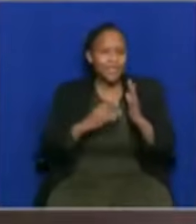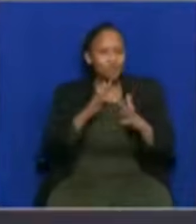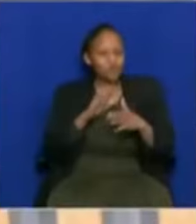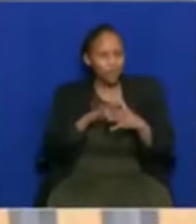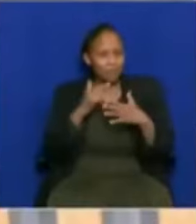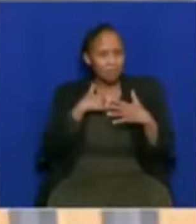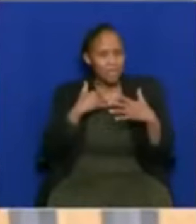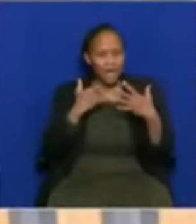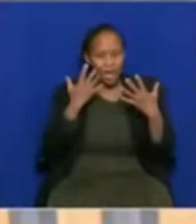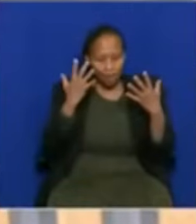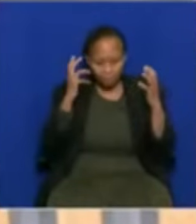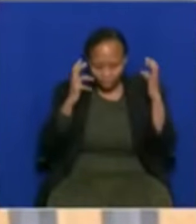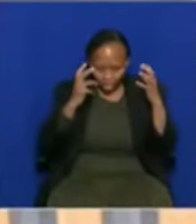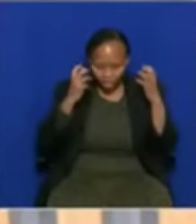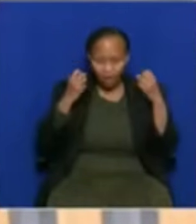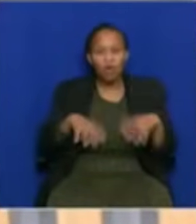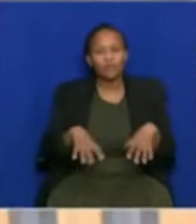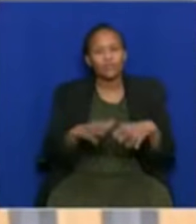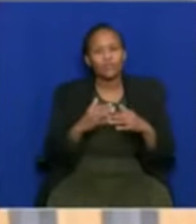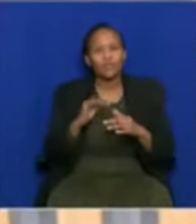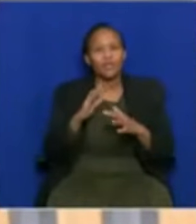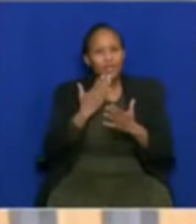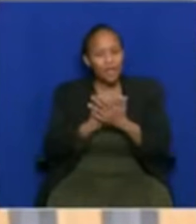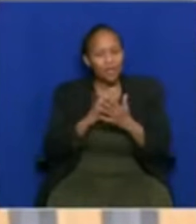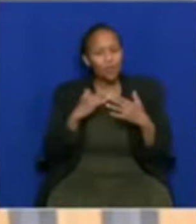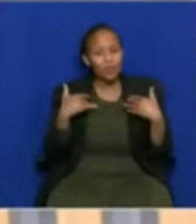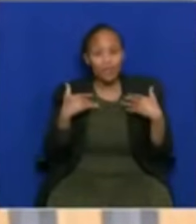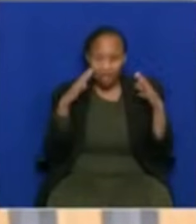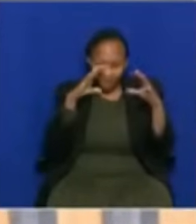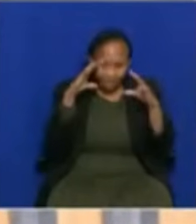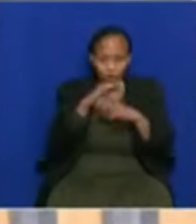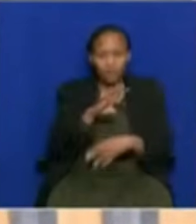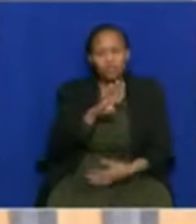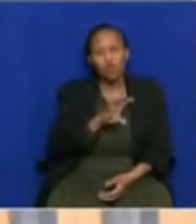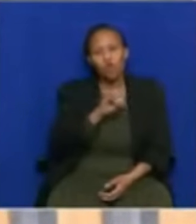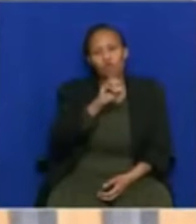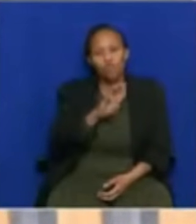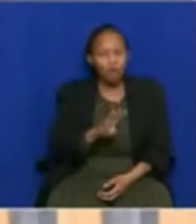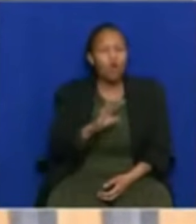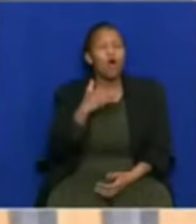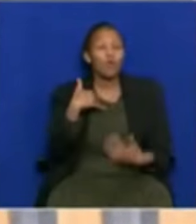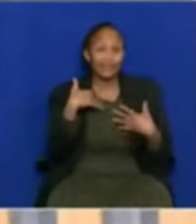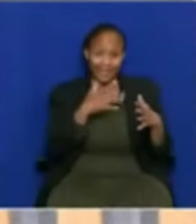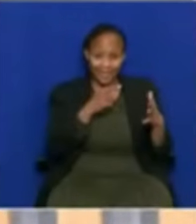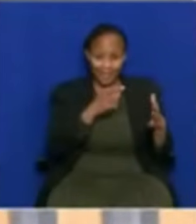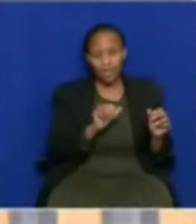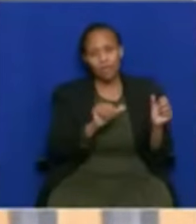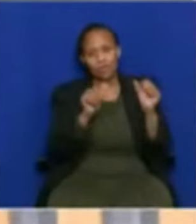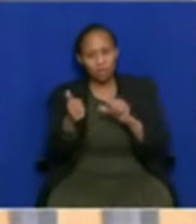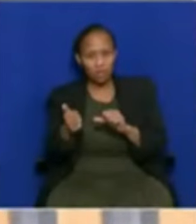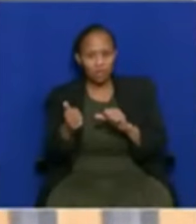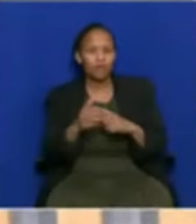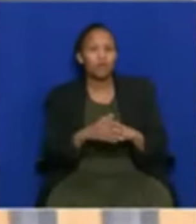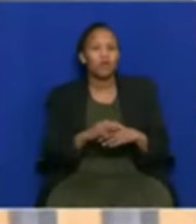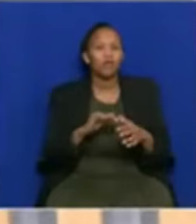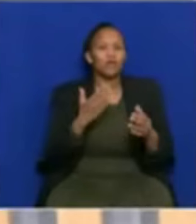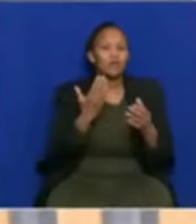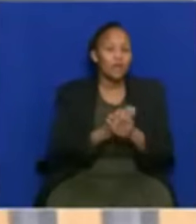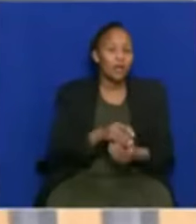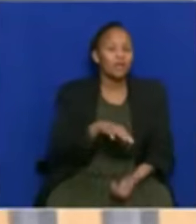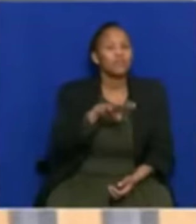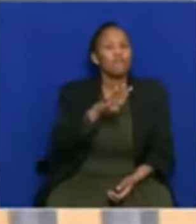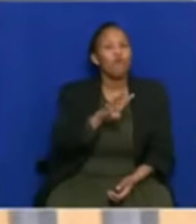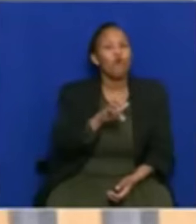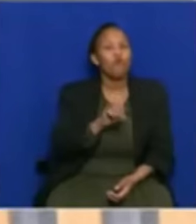404? I'll start with CAS 404, then go to the remaining. Yeah, of because the significance of CAS 404 was one of